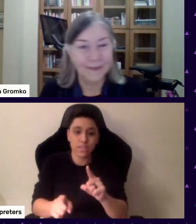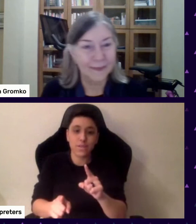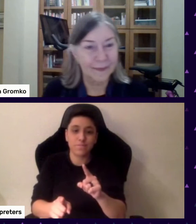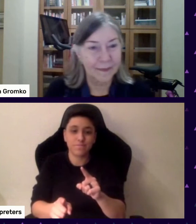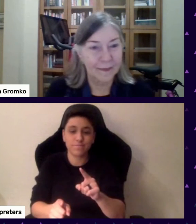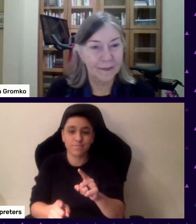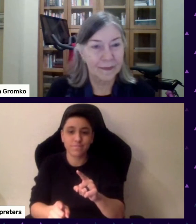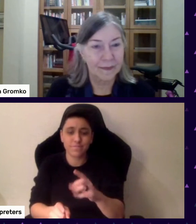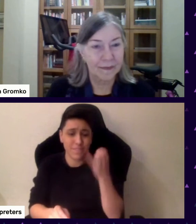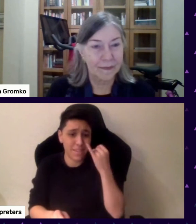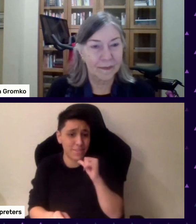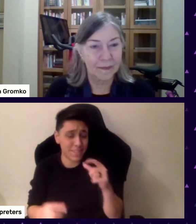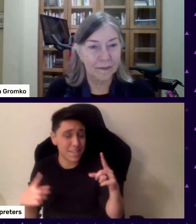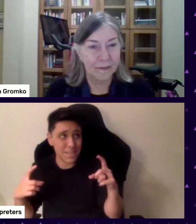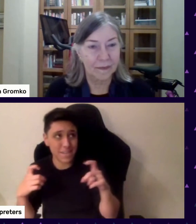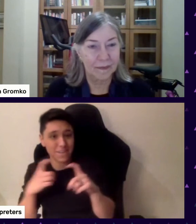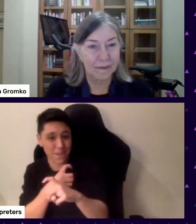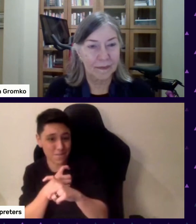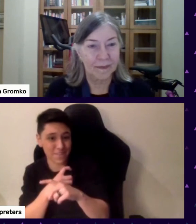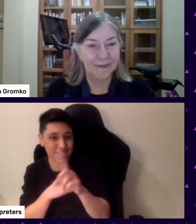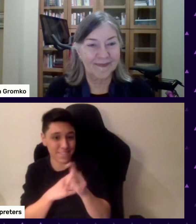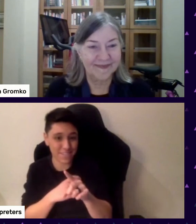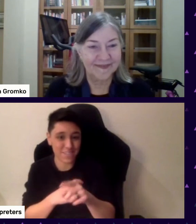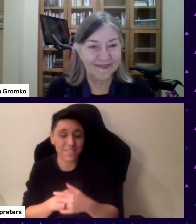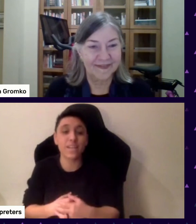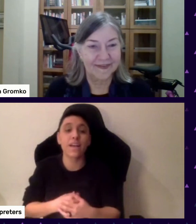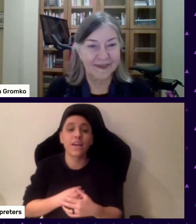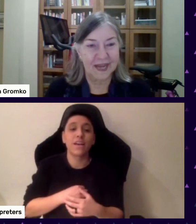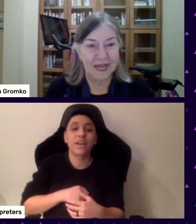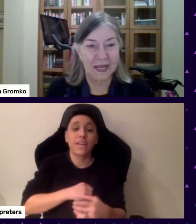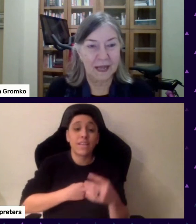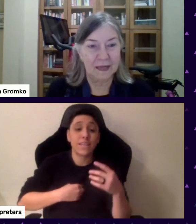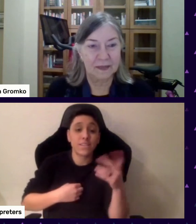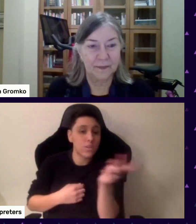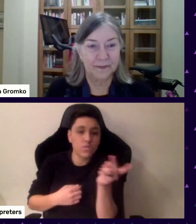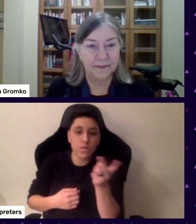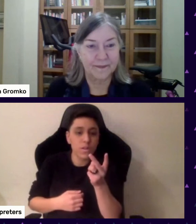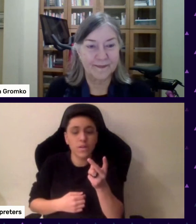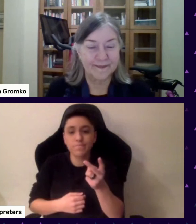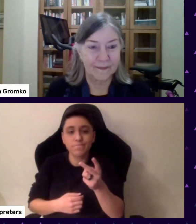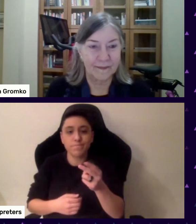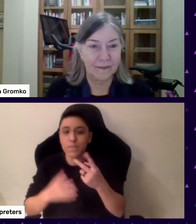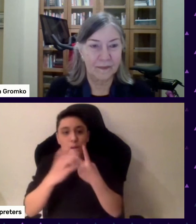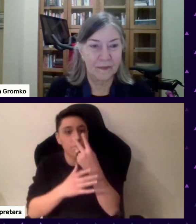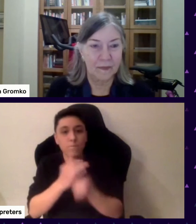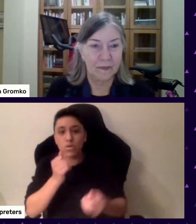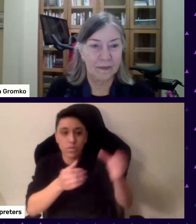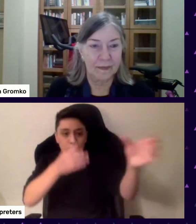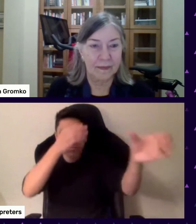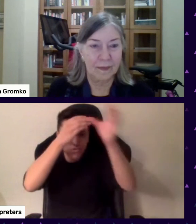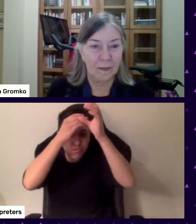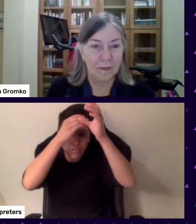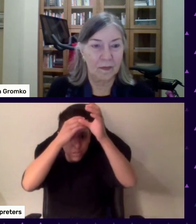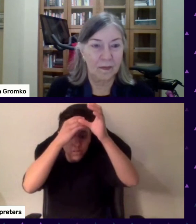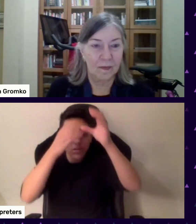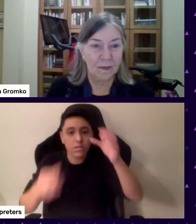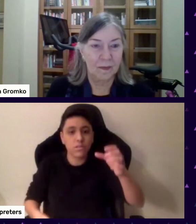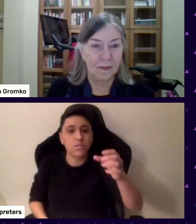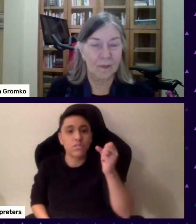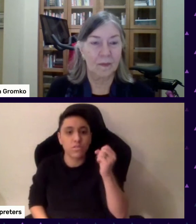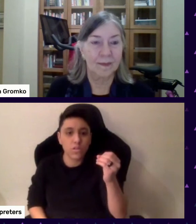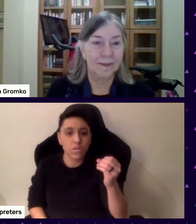not too complicated and out of their scope of practice. They seem to be pretty knowledgeable, though. I think they didn't give themselves credit for as much as they do know, and I